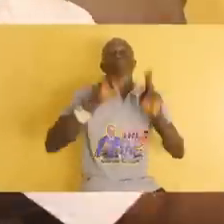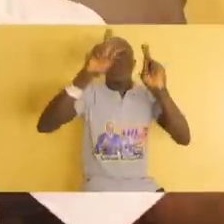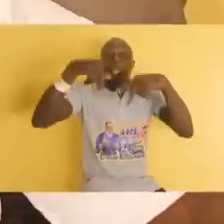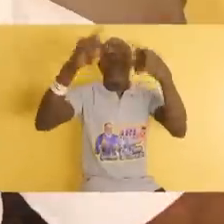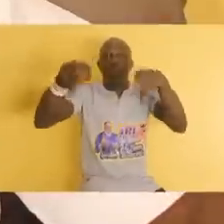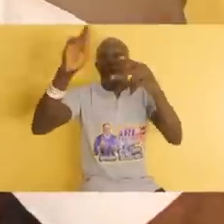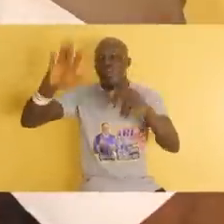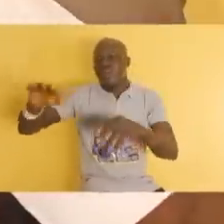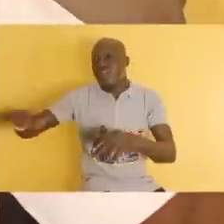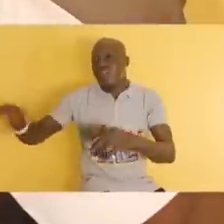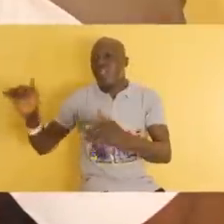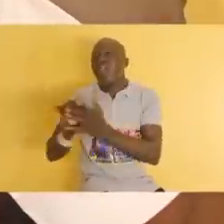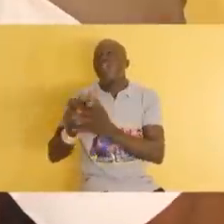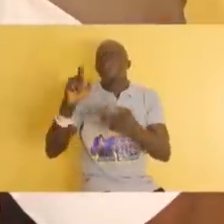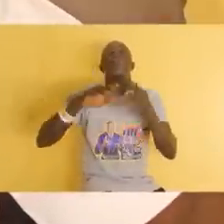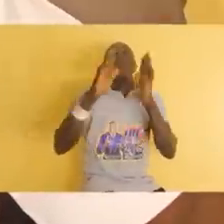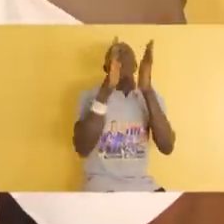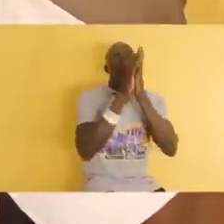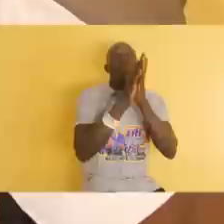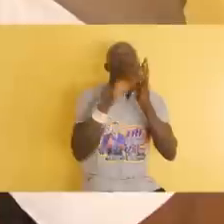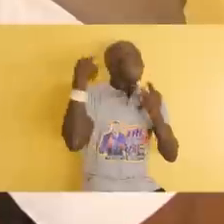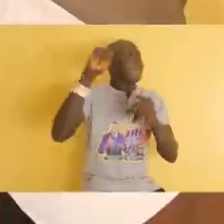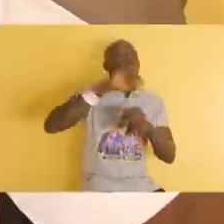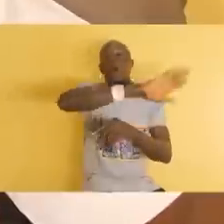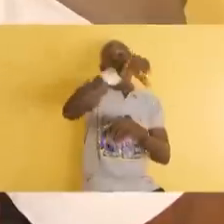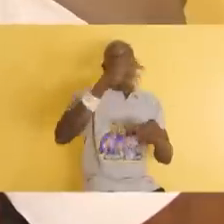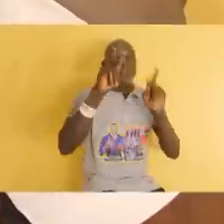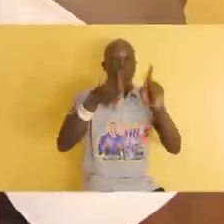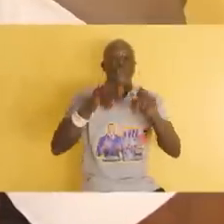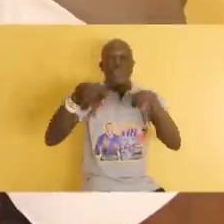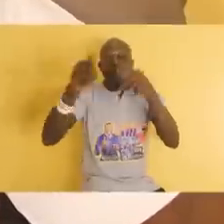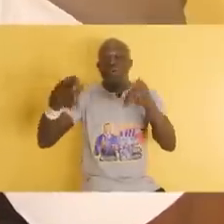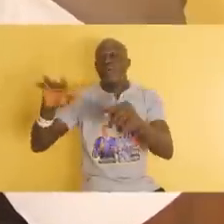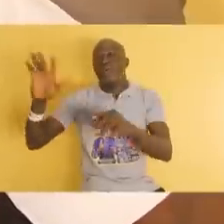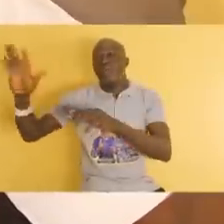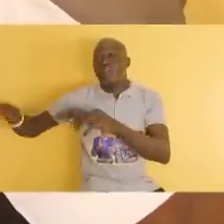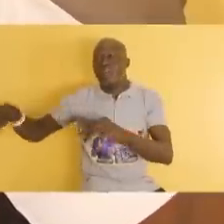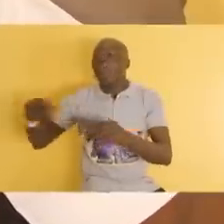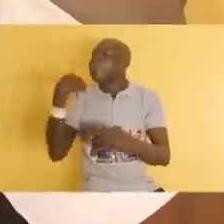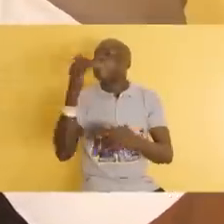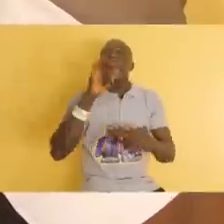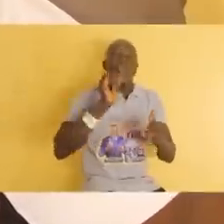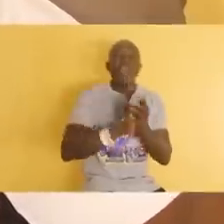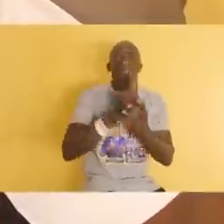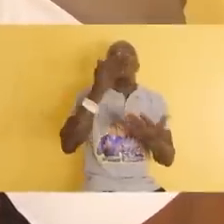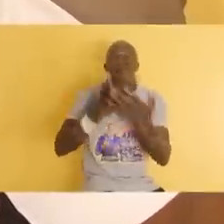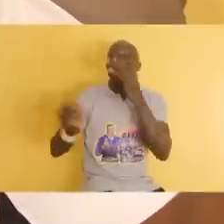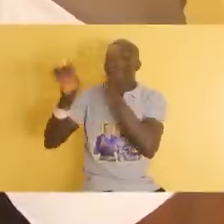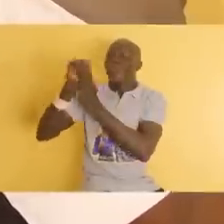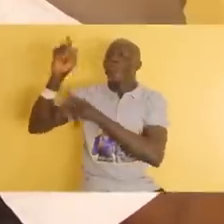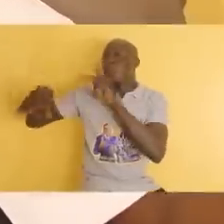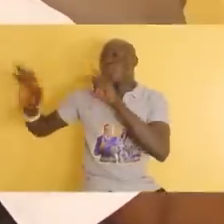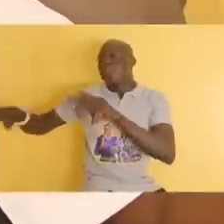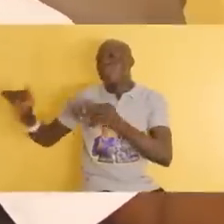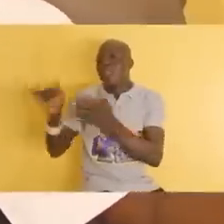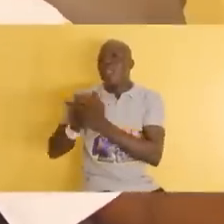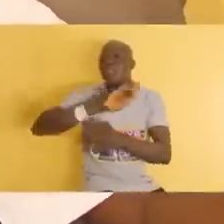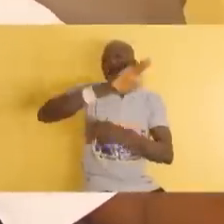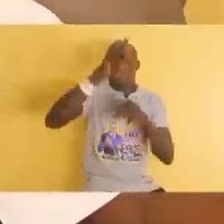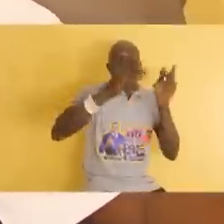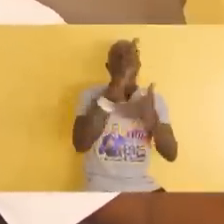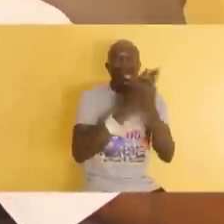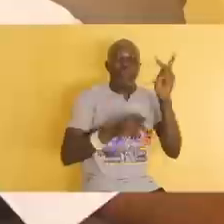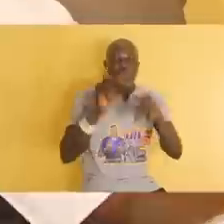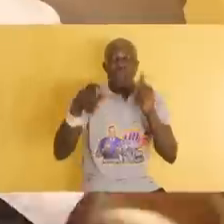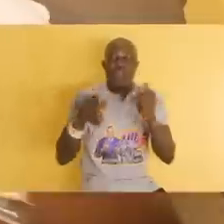for precious children. We should pray for precious children. Who are these precious children? Pastor, they